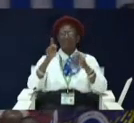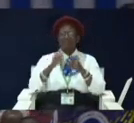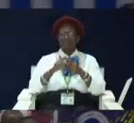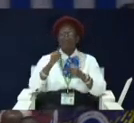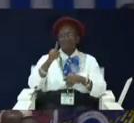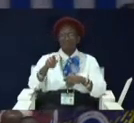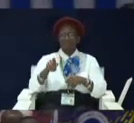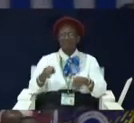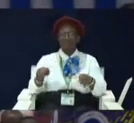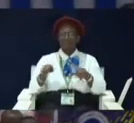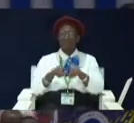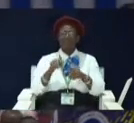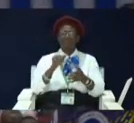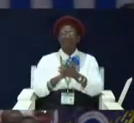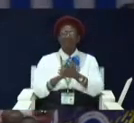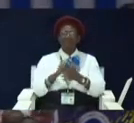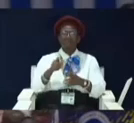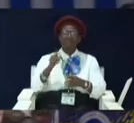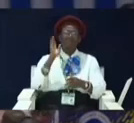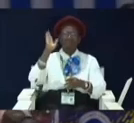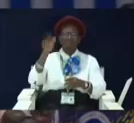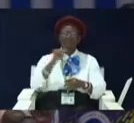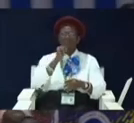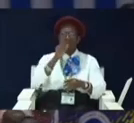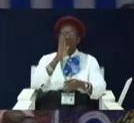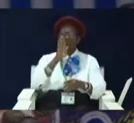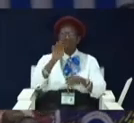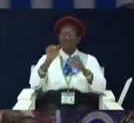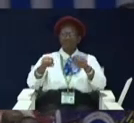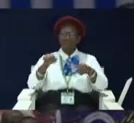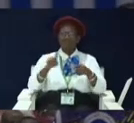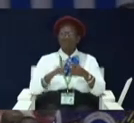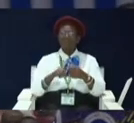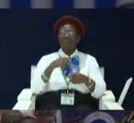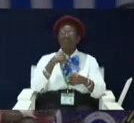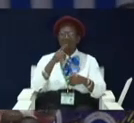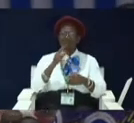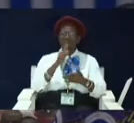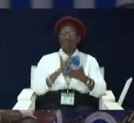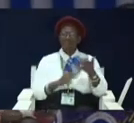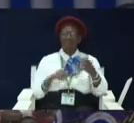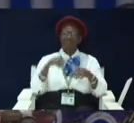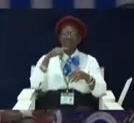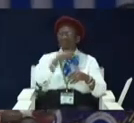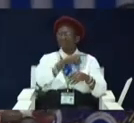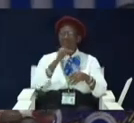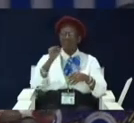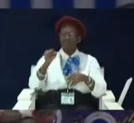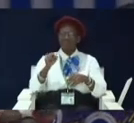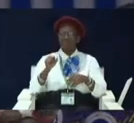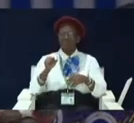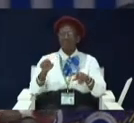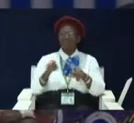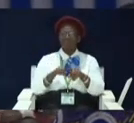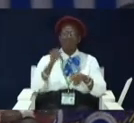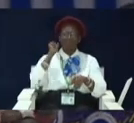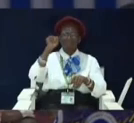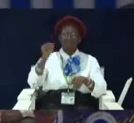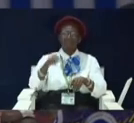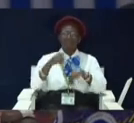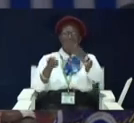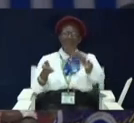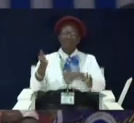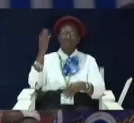some lies. To ko ma ba le paro mi pelu mi. So she went back. O pada lo with the